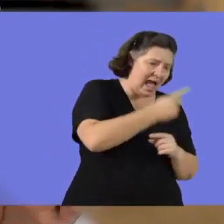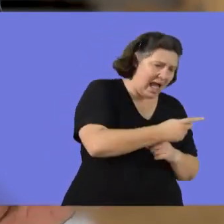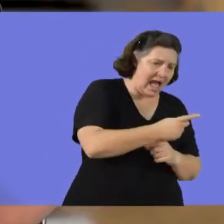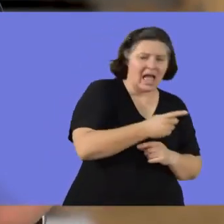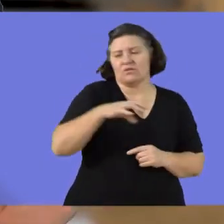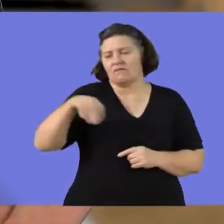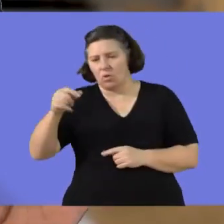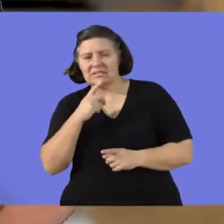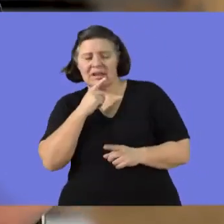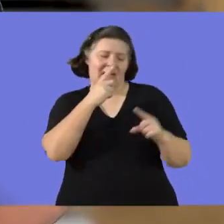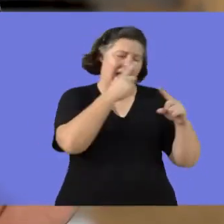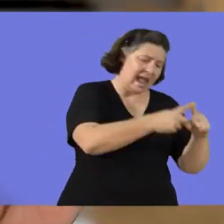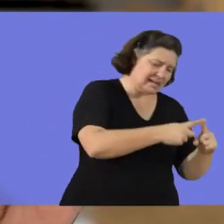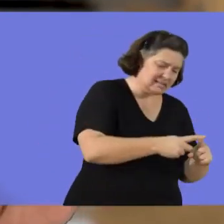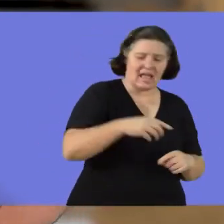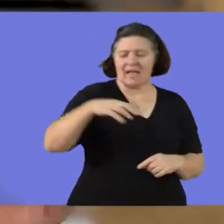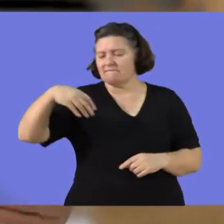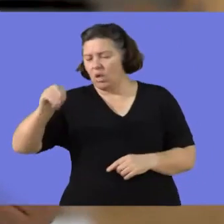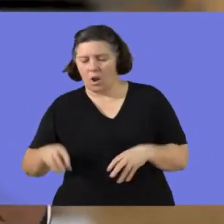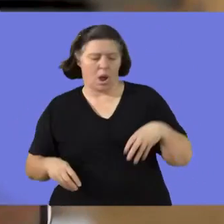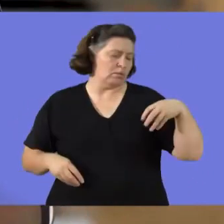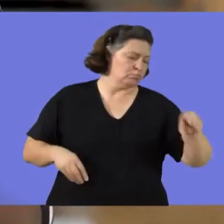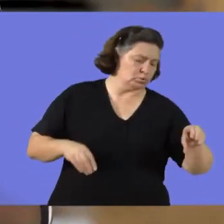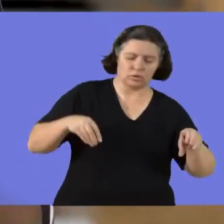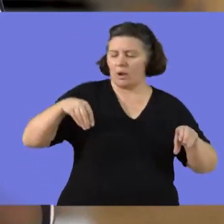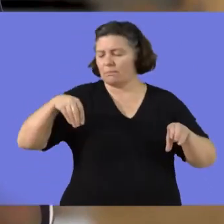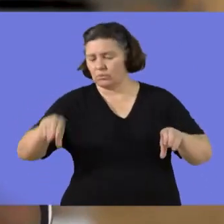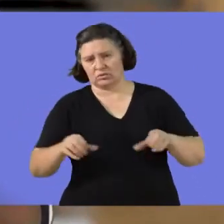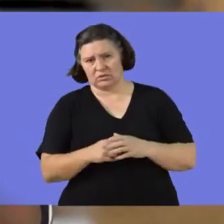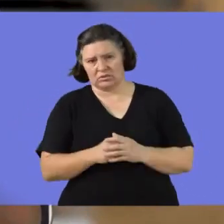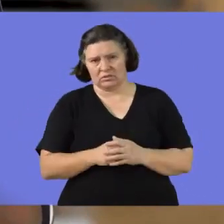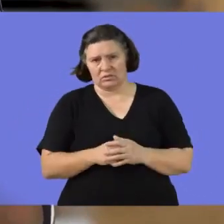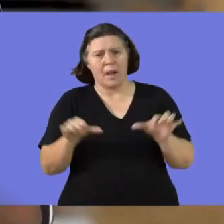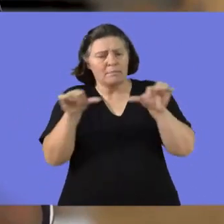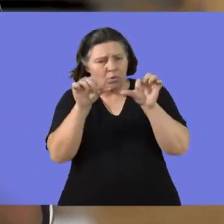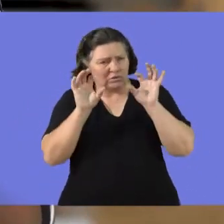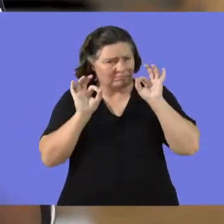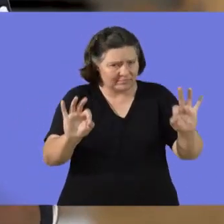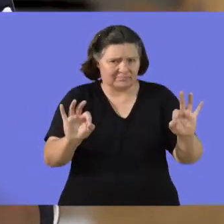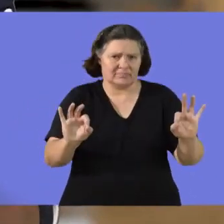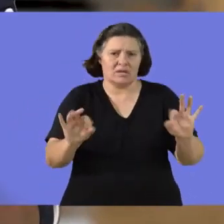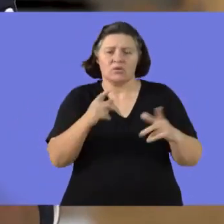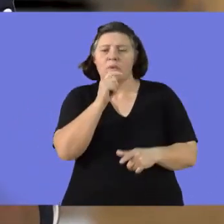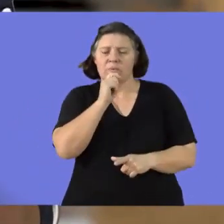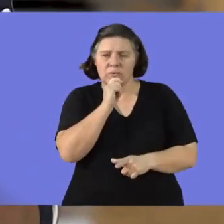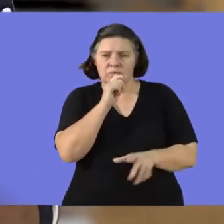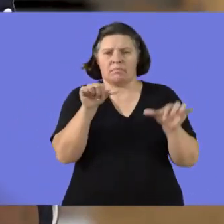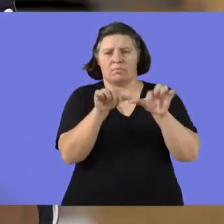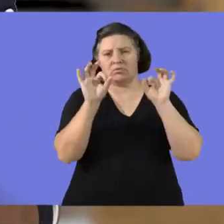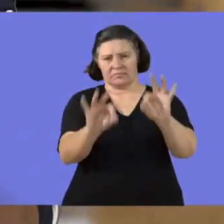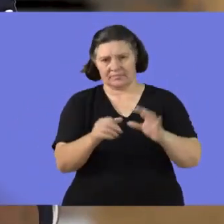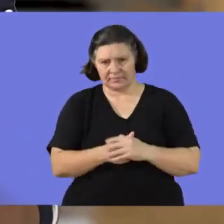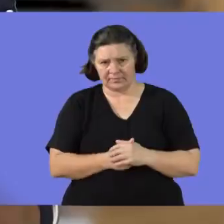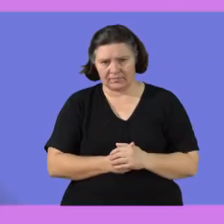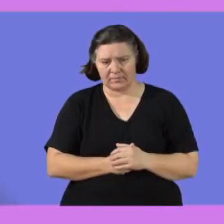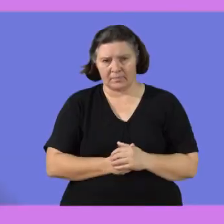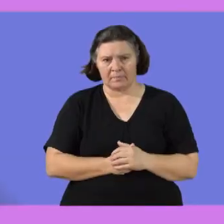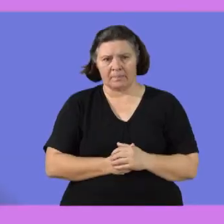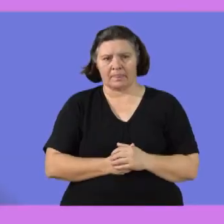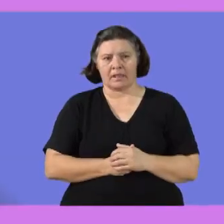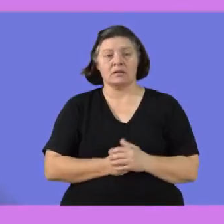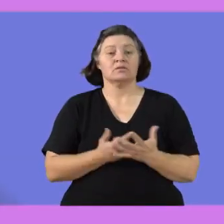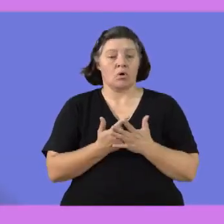flour, just write x and then write flowers and put the proportions underneath so that you can use the correct proportion.